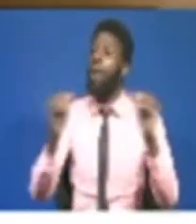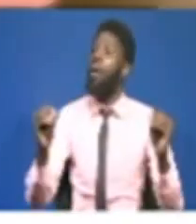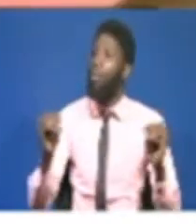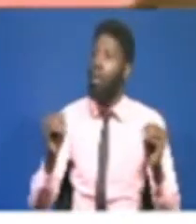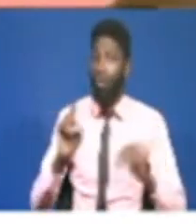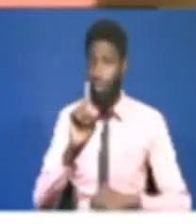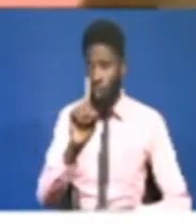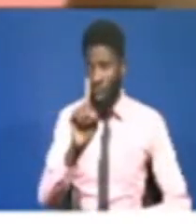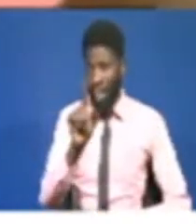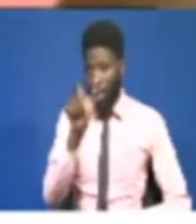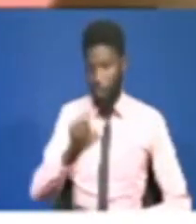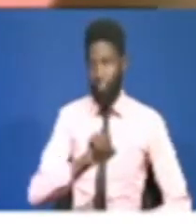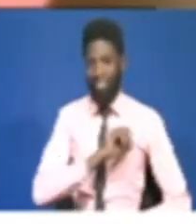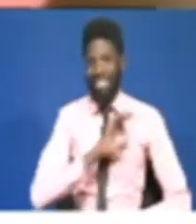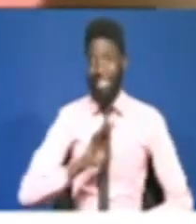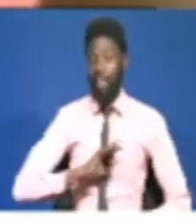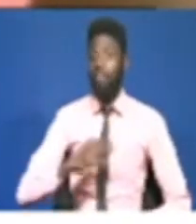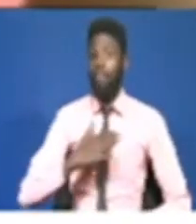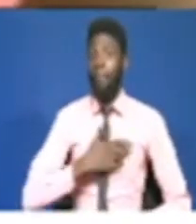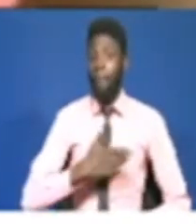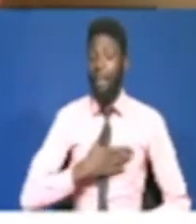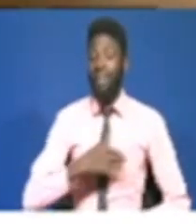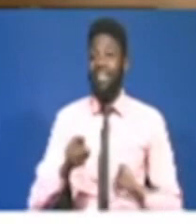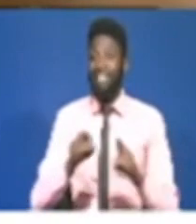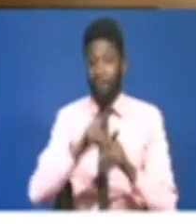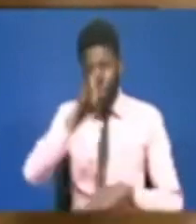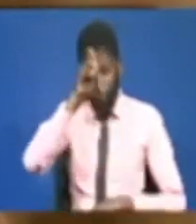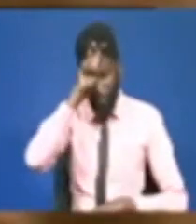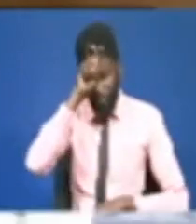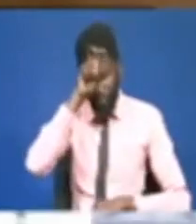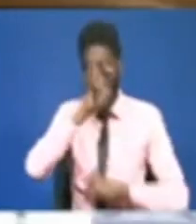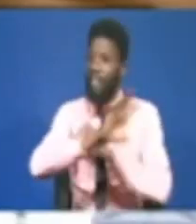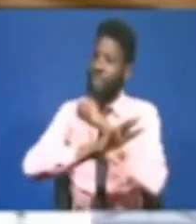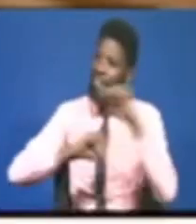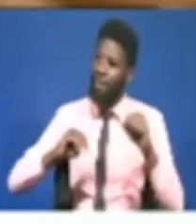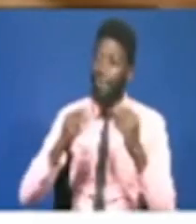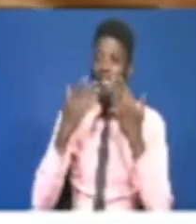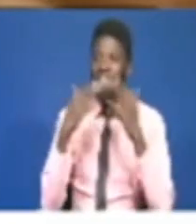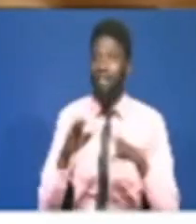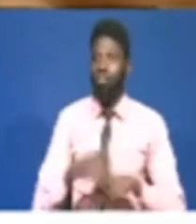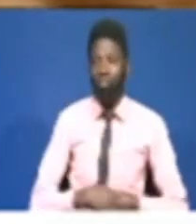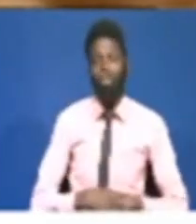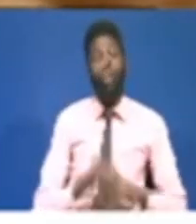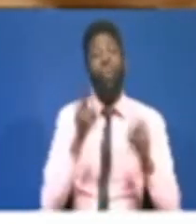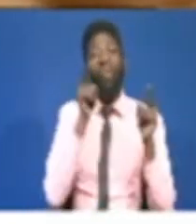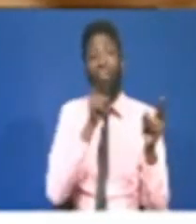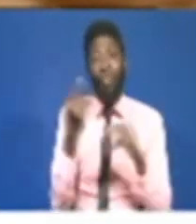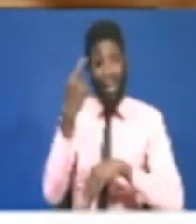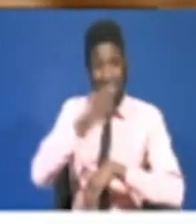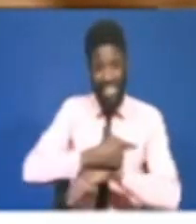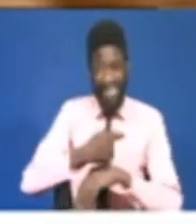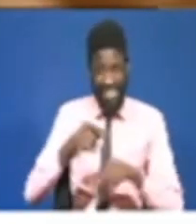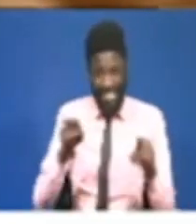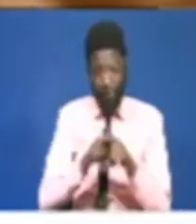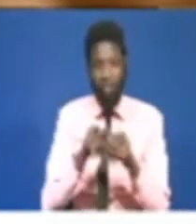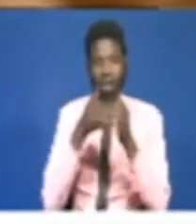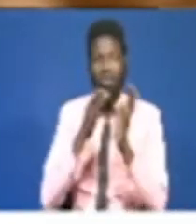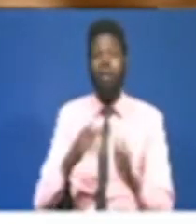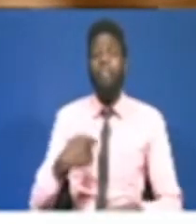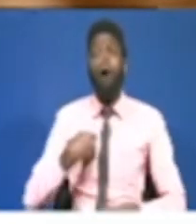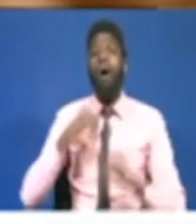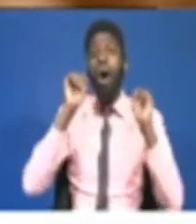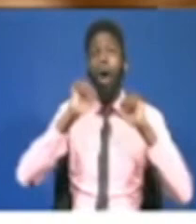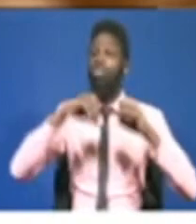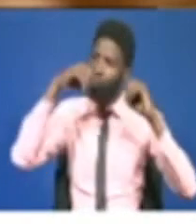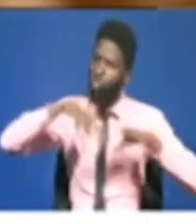staff, and they've stolen goods. On a normal day as a leader, I would have dropped everything, including this